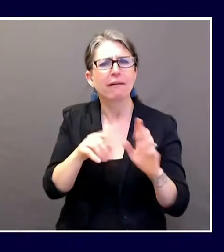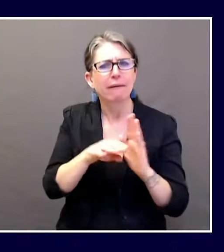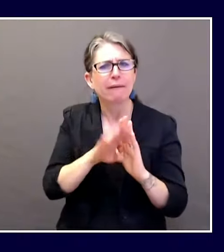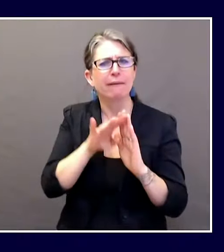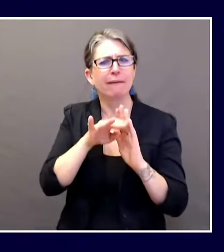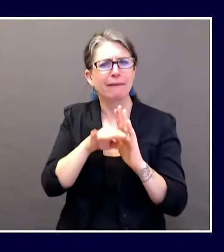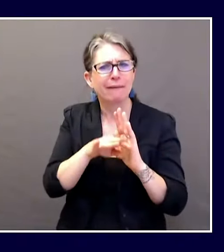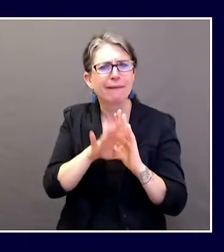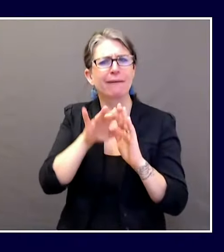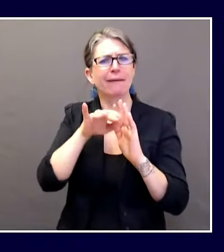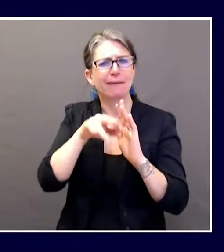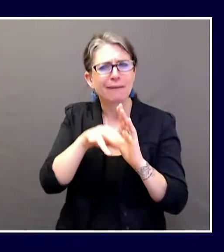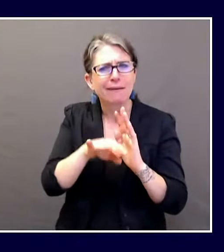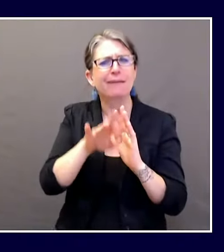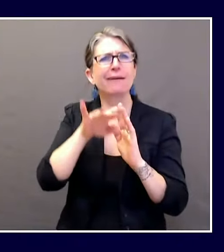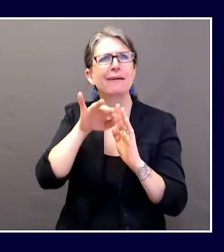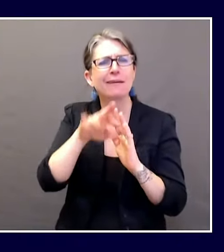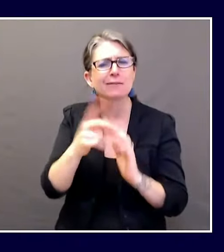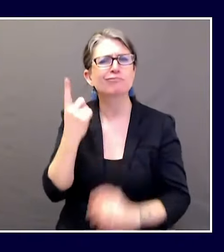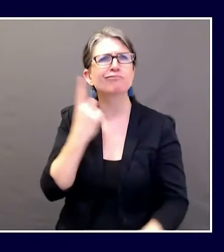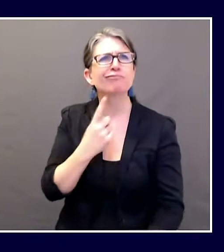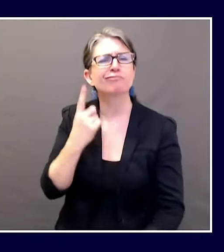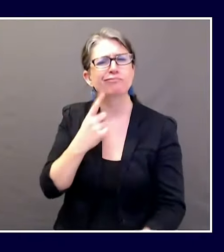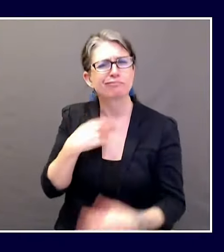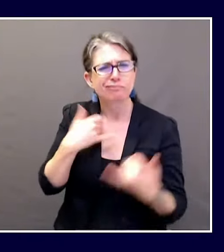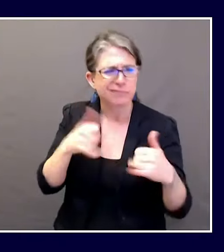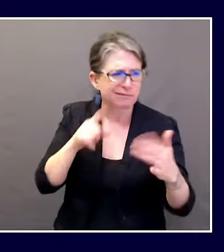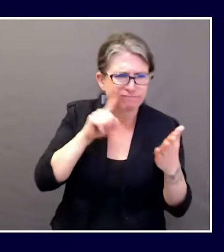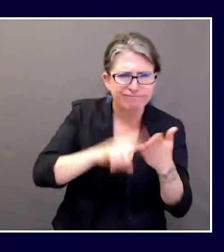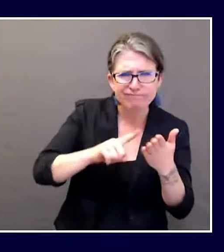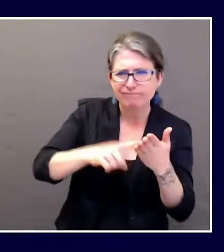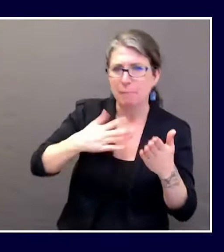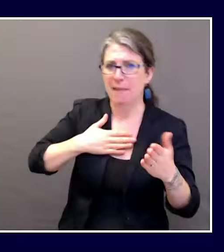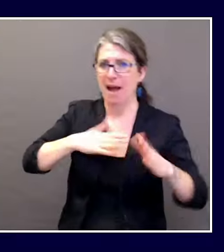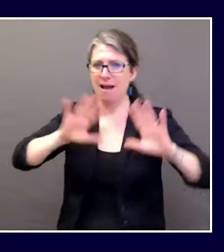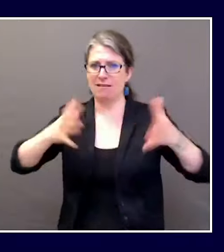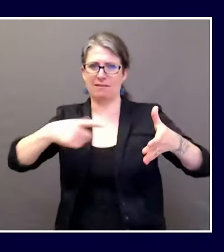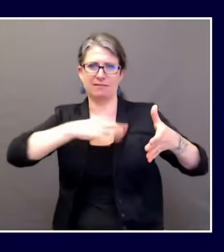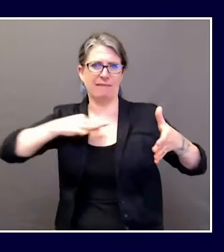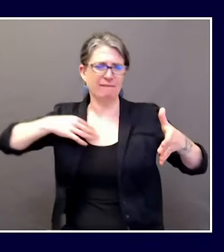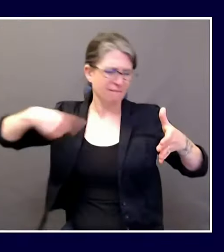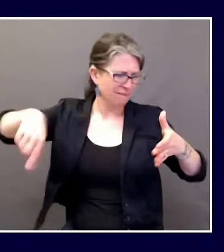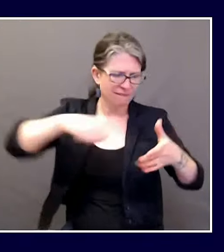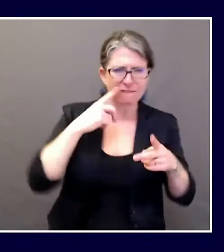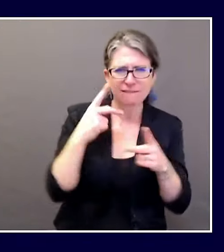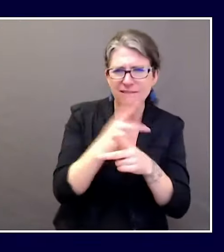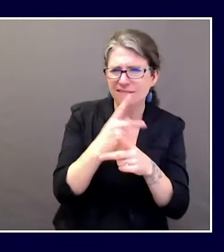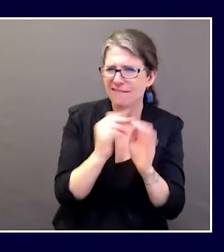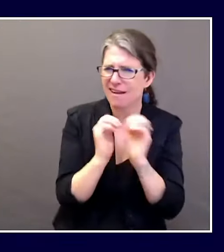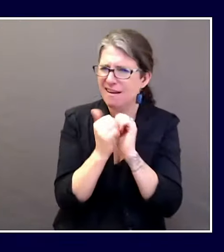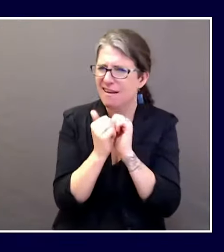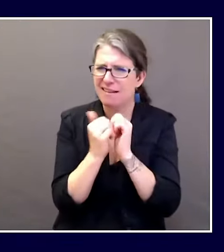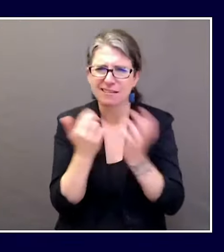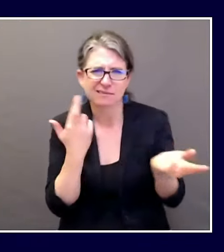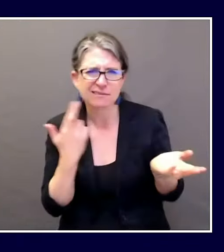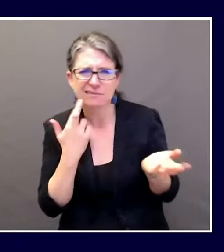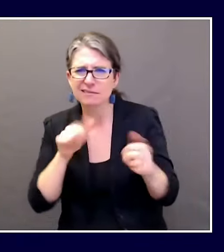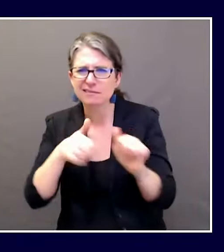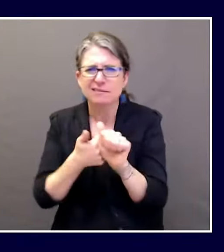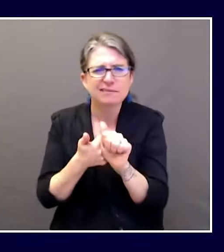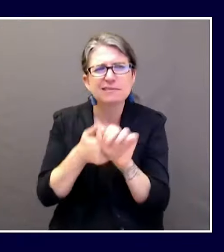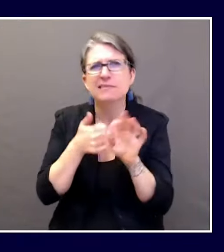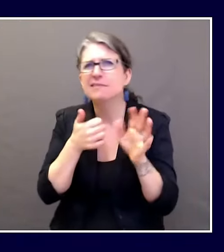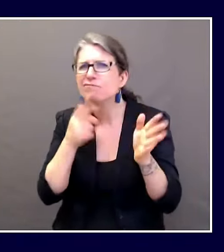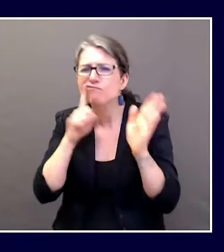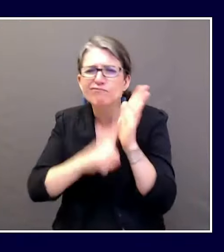reasons as to why that may be, some of which we've discussed. But certainly the surest way to keep that number of cases where it